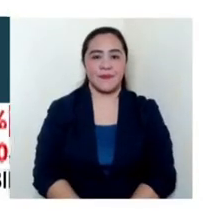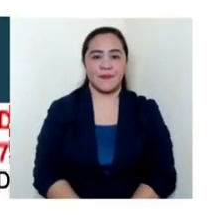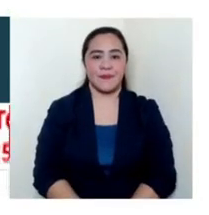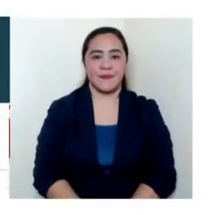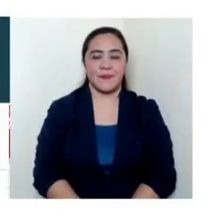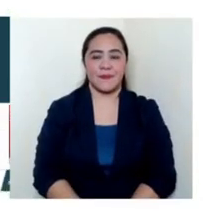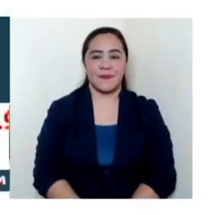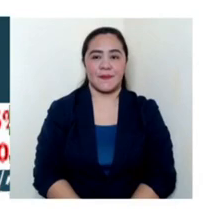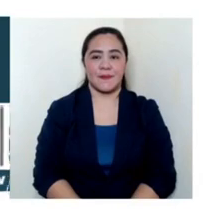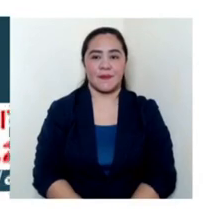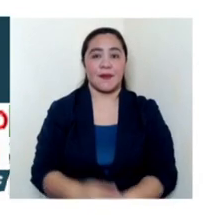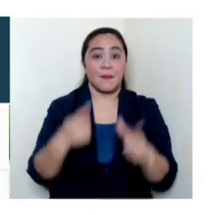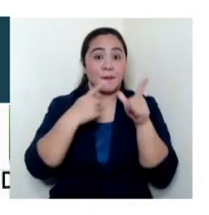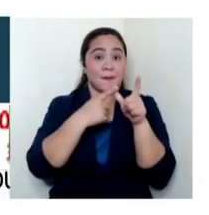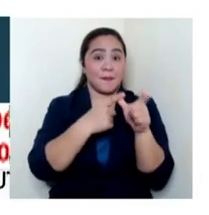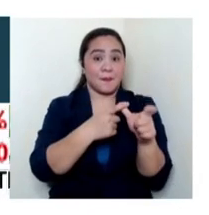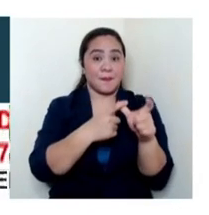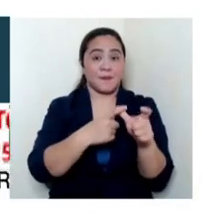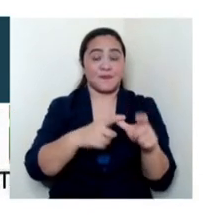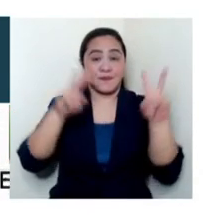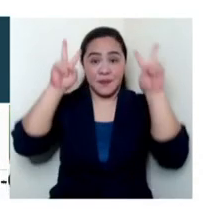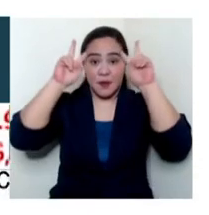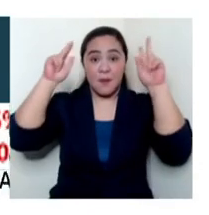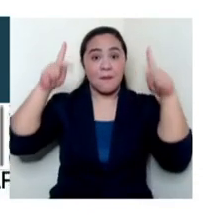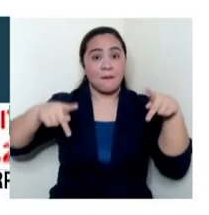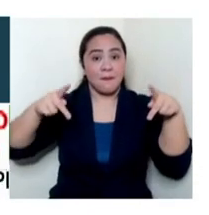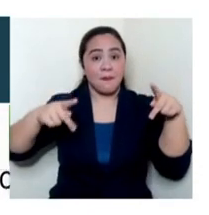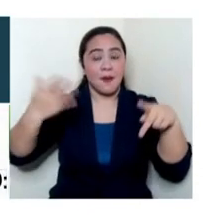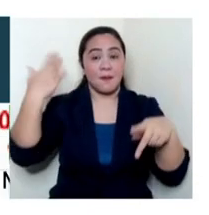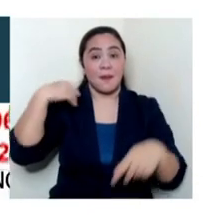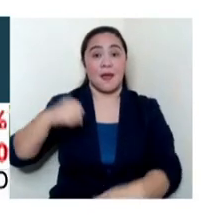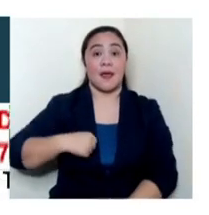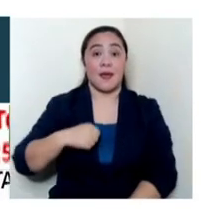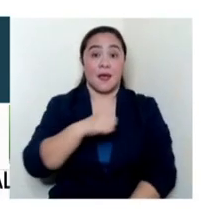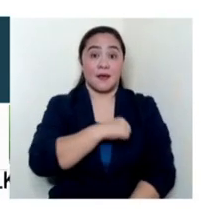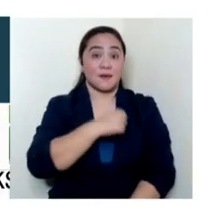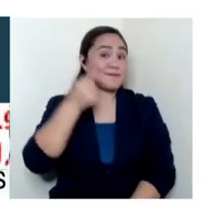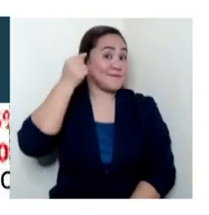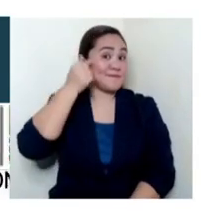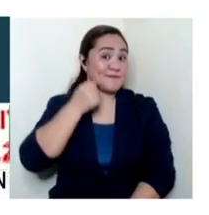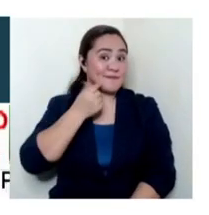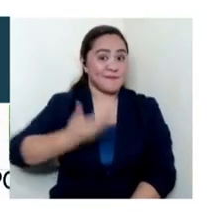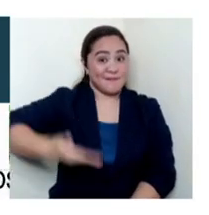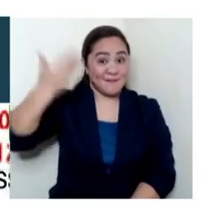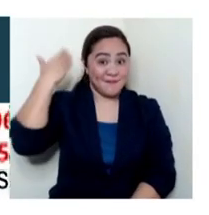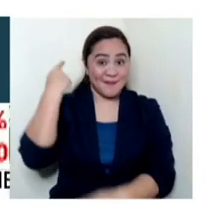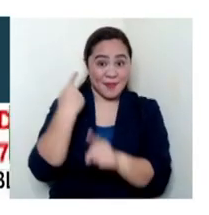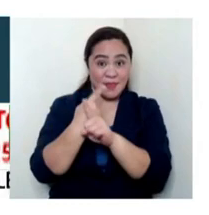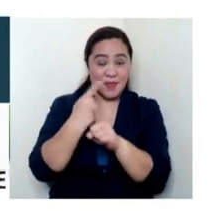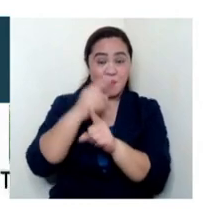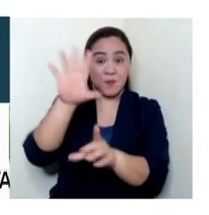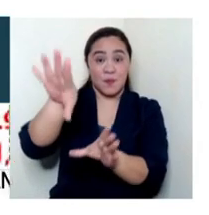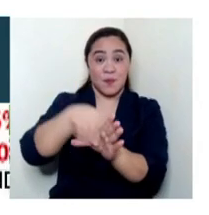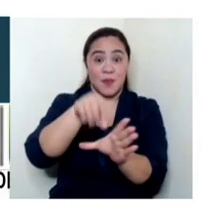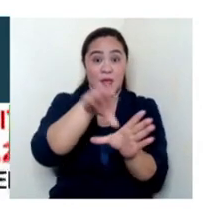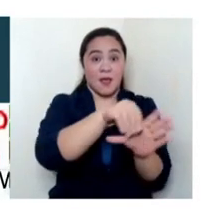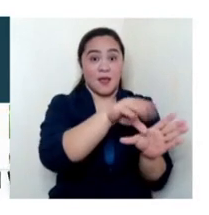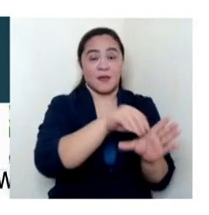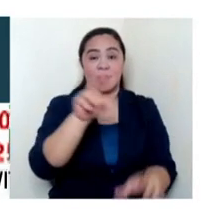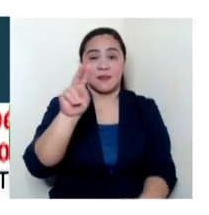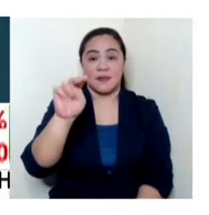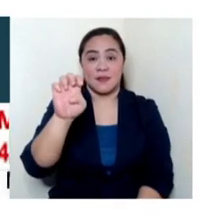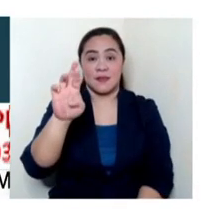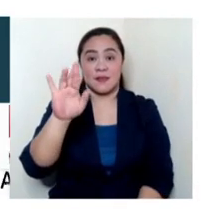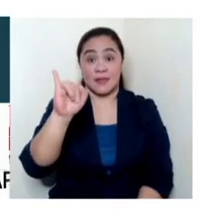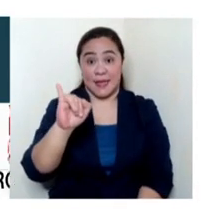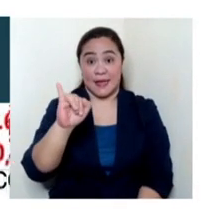you ran for the vice presidency together with Senator Grace Poe. At that time, you included Nery Colmenares in your